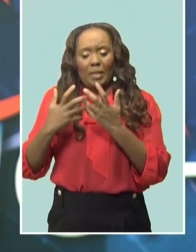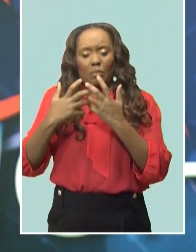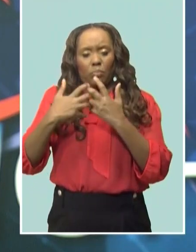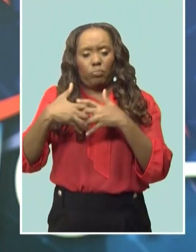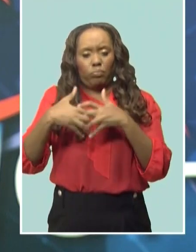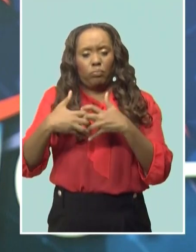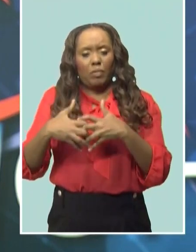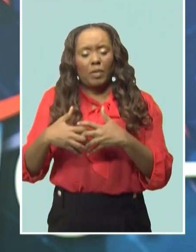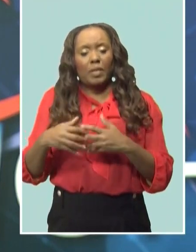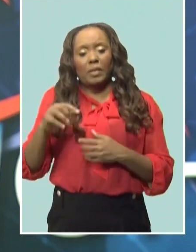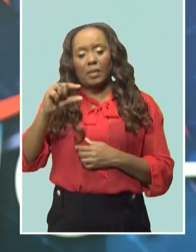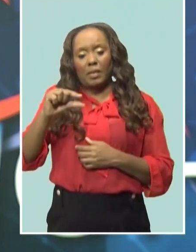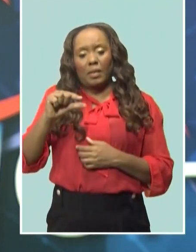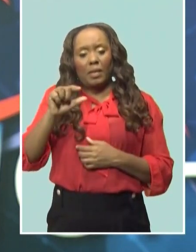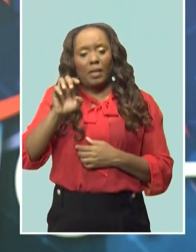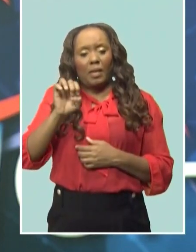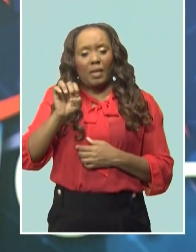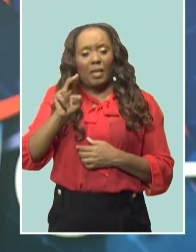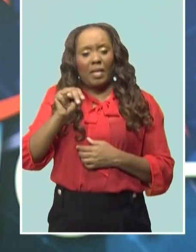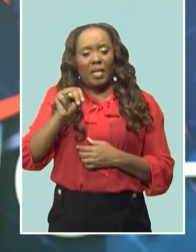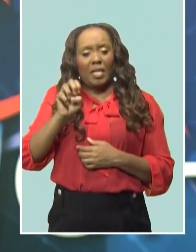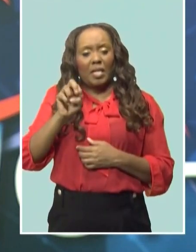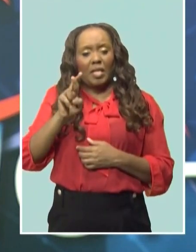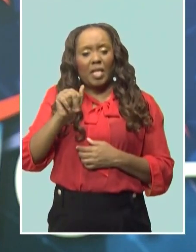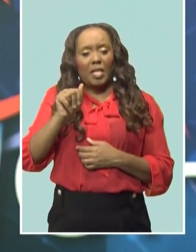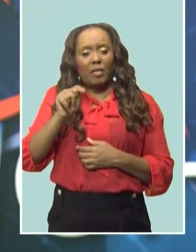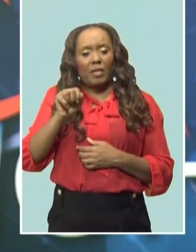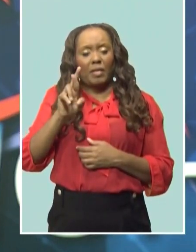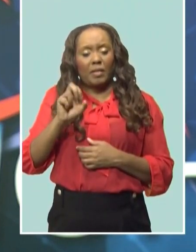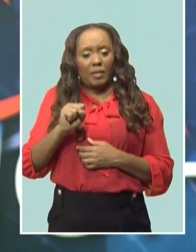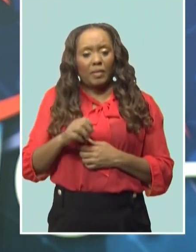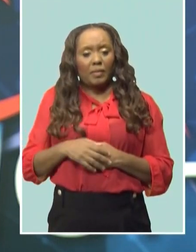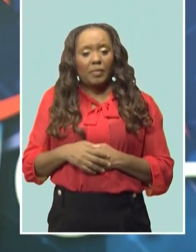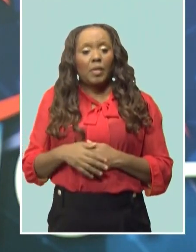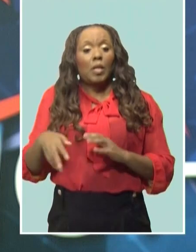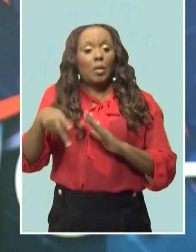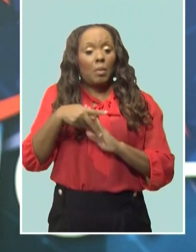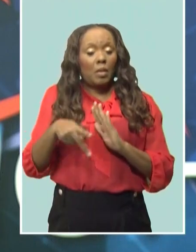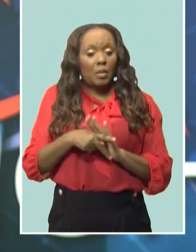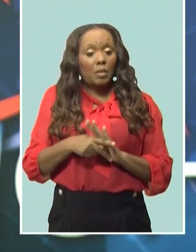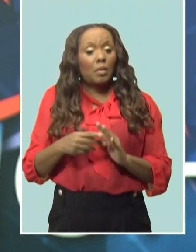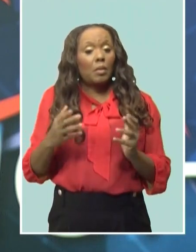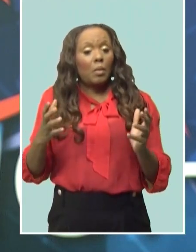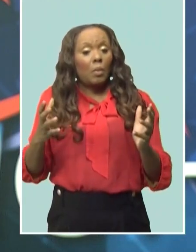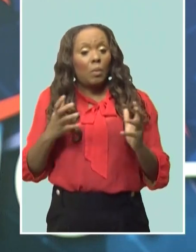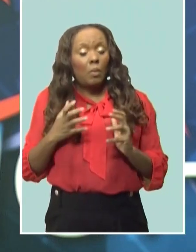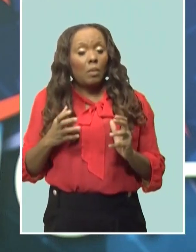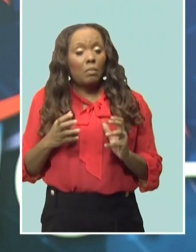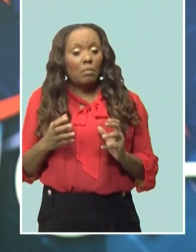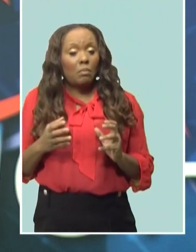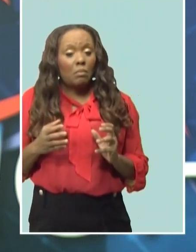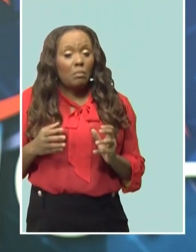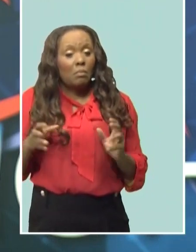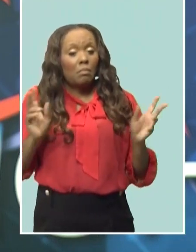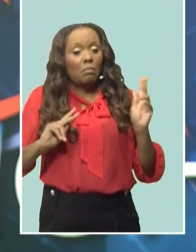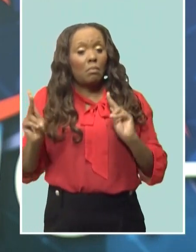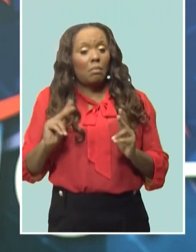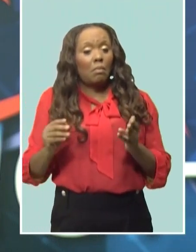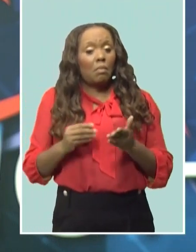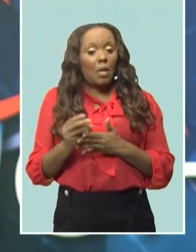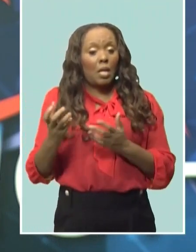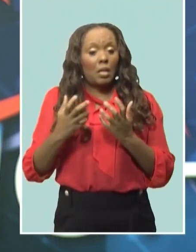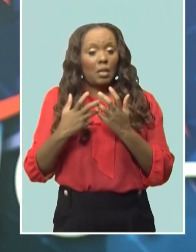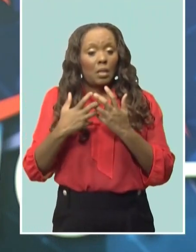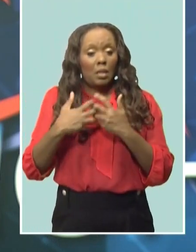in the Ministry of Finance and Economic Affairs, Ryan Strawn, says while the policy intent is to allow as many householders to have access